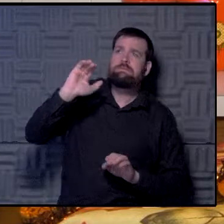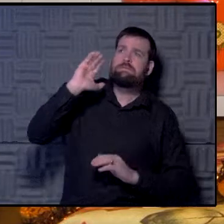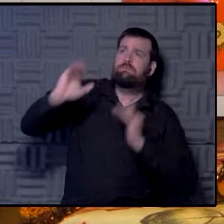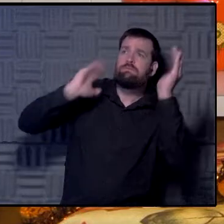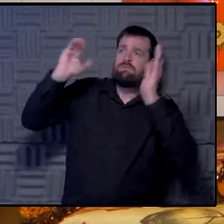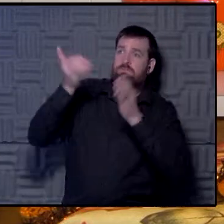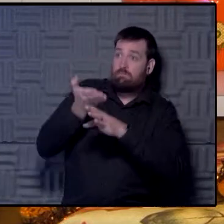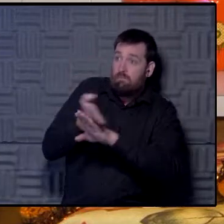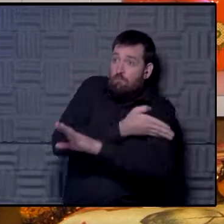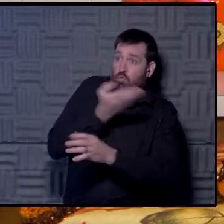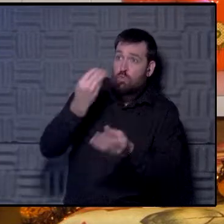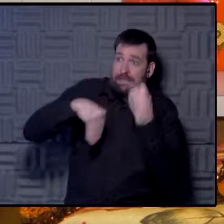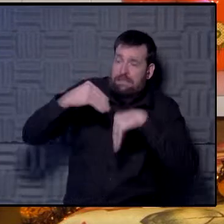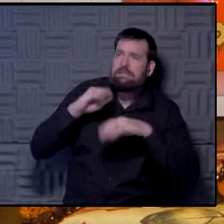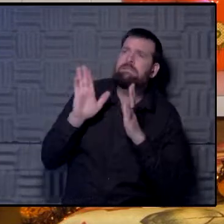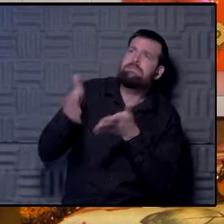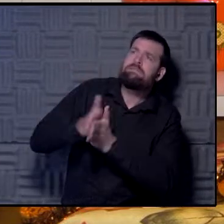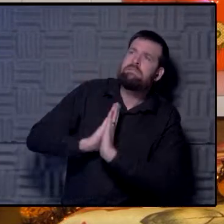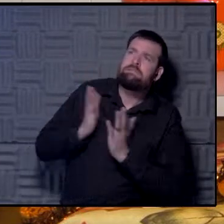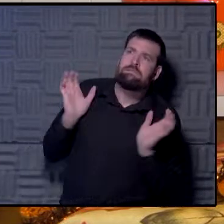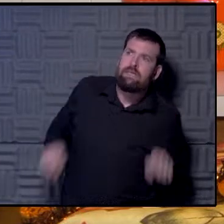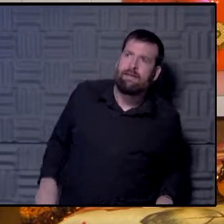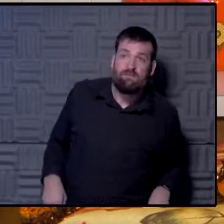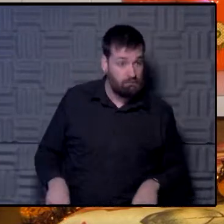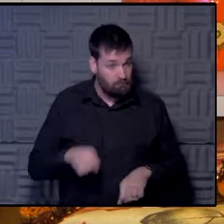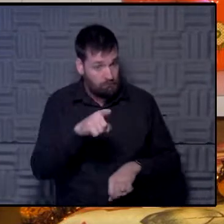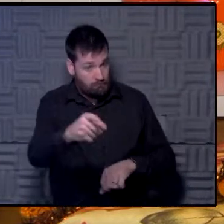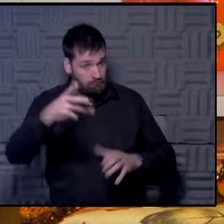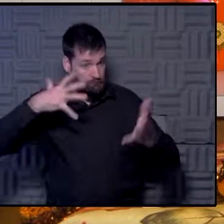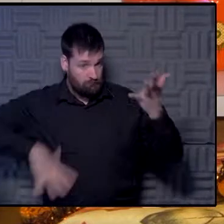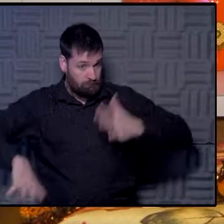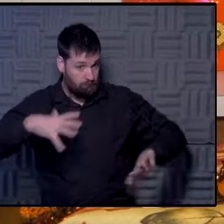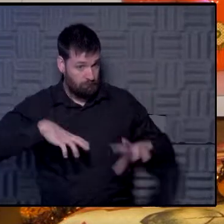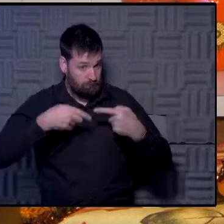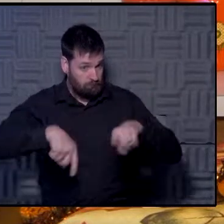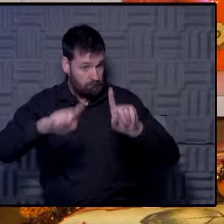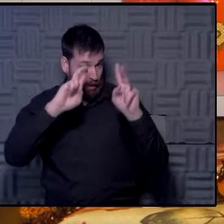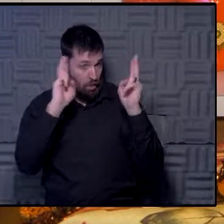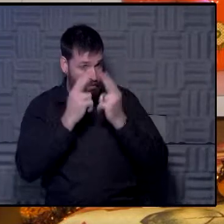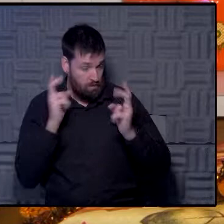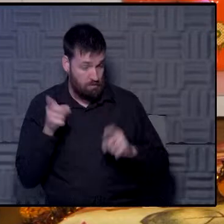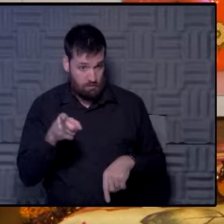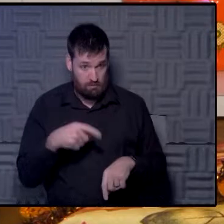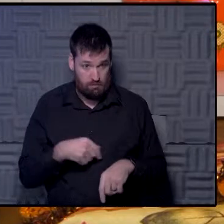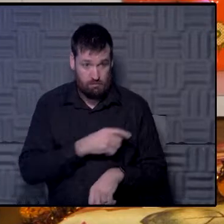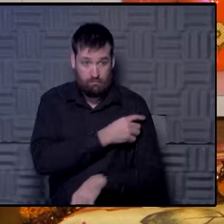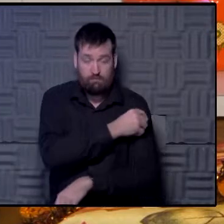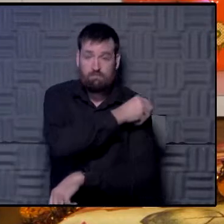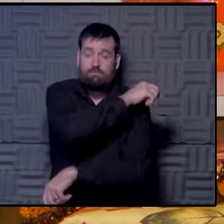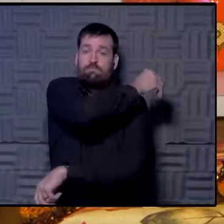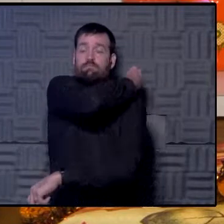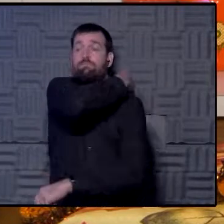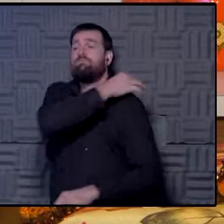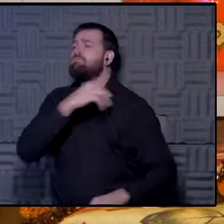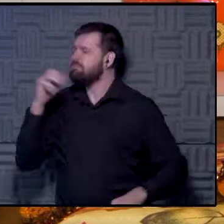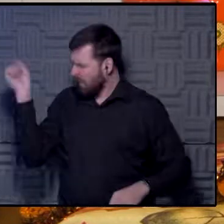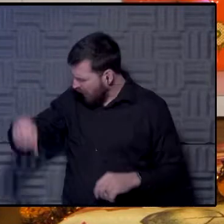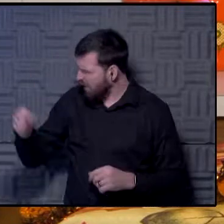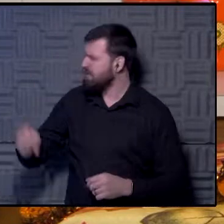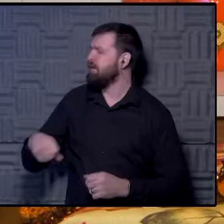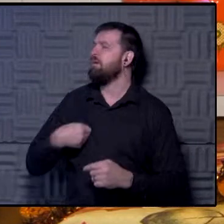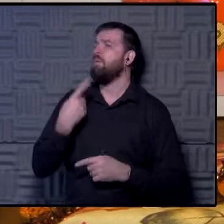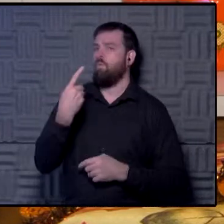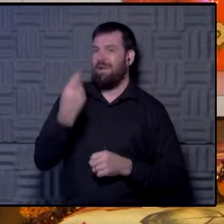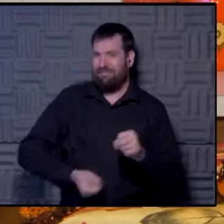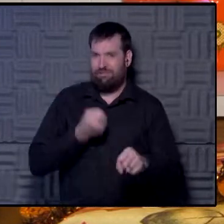eat anything. Ever dress up on Halloween? Oh, yeah. One year